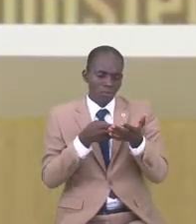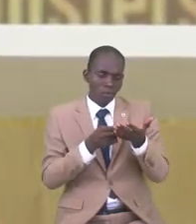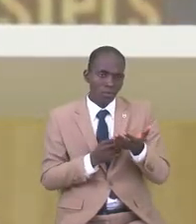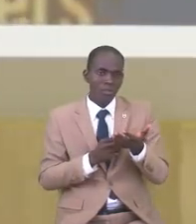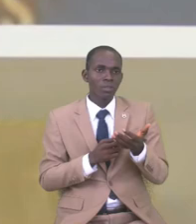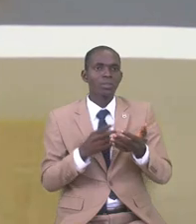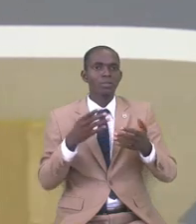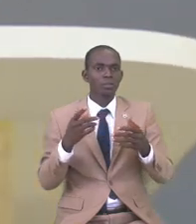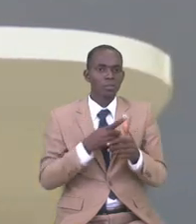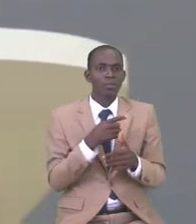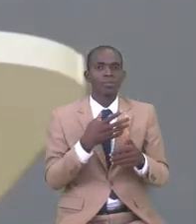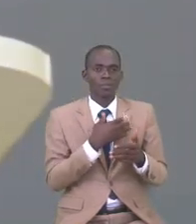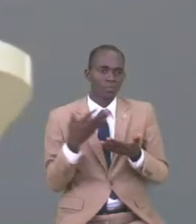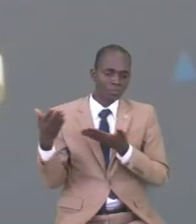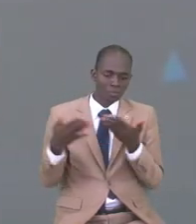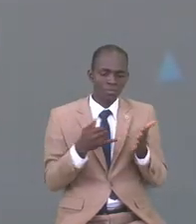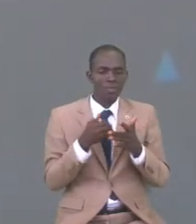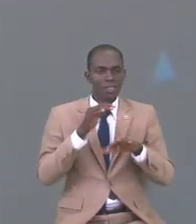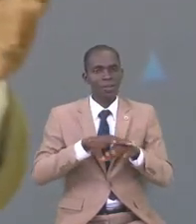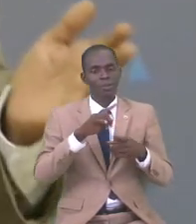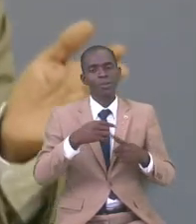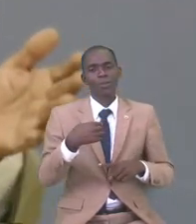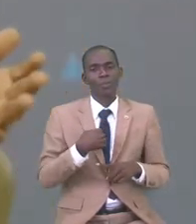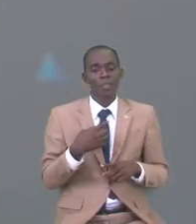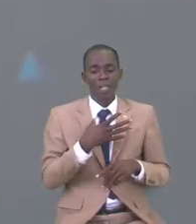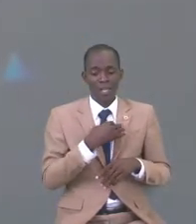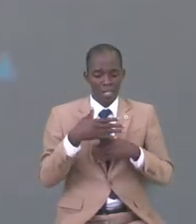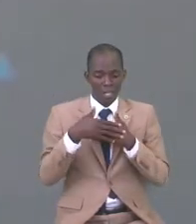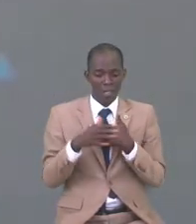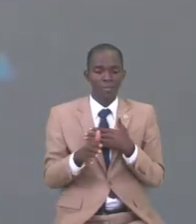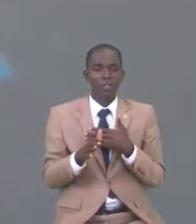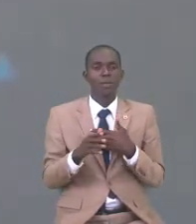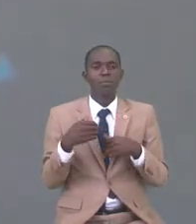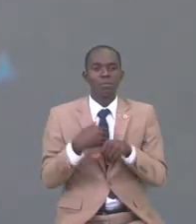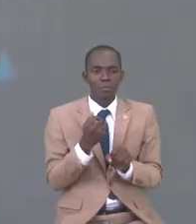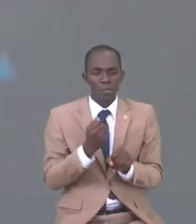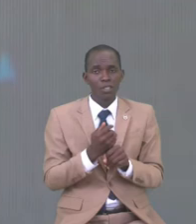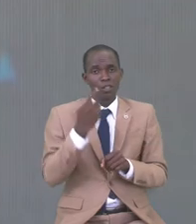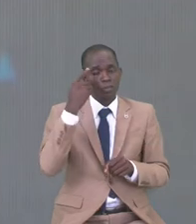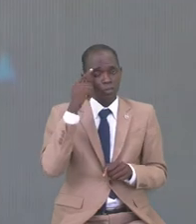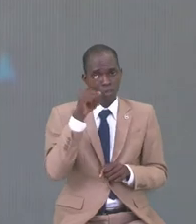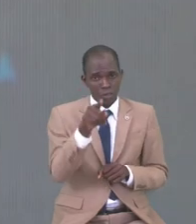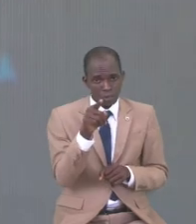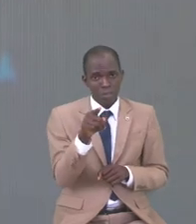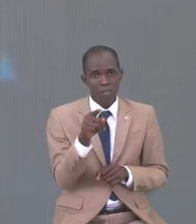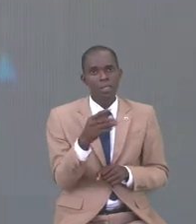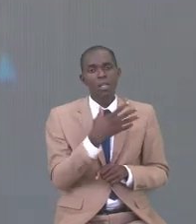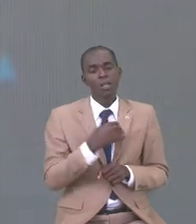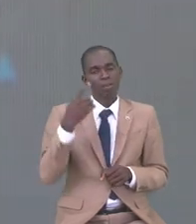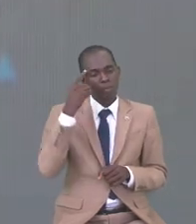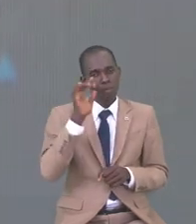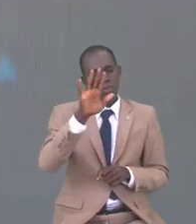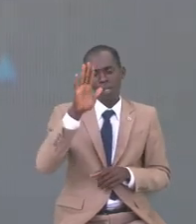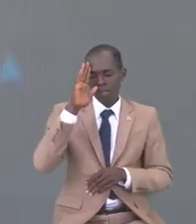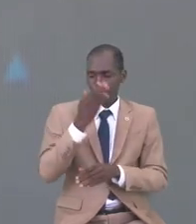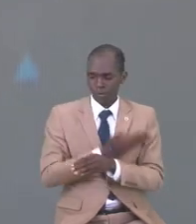and bring it unto me, and after make for thee and for thy